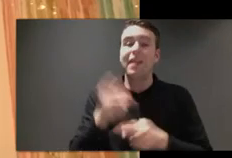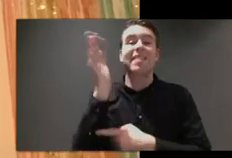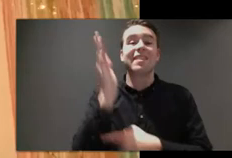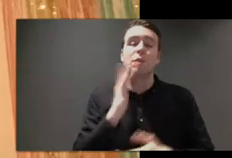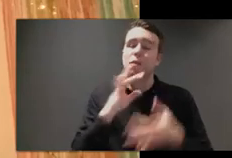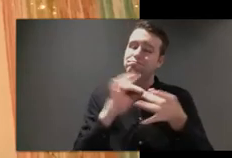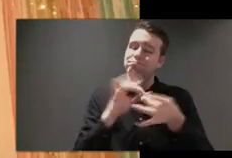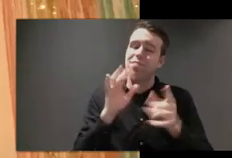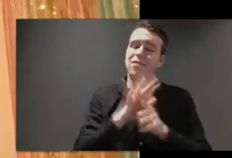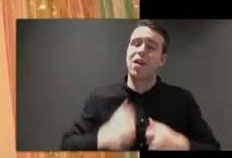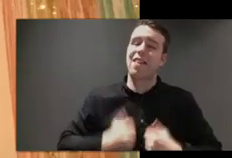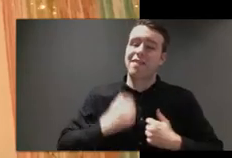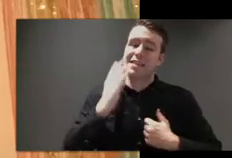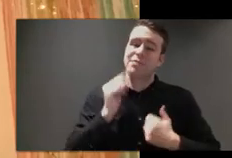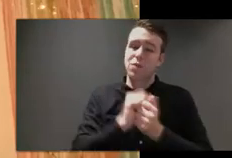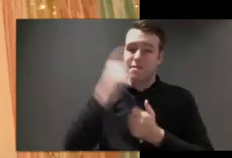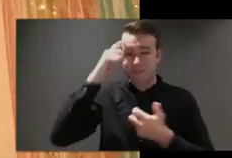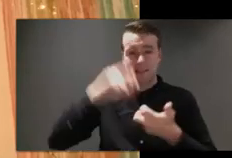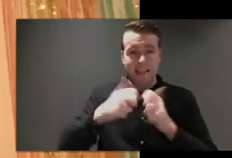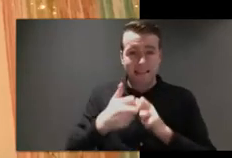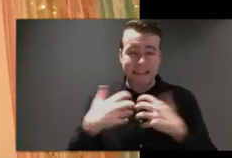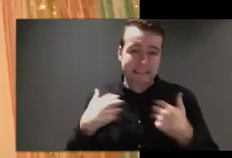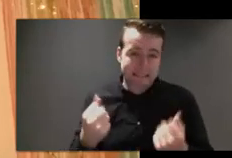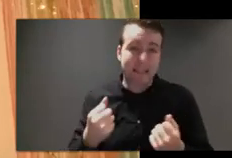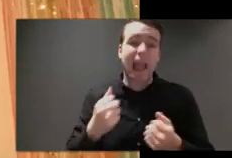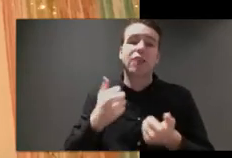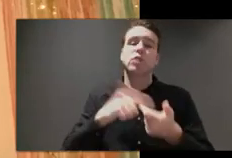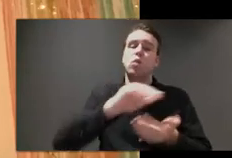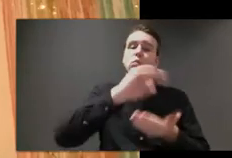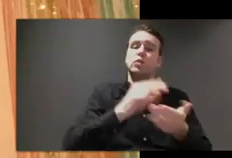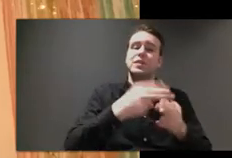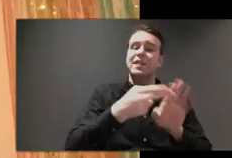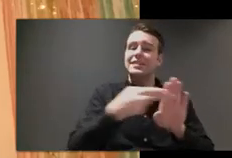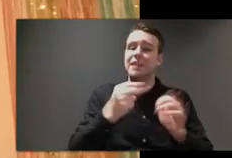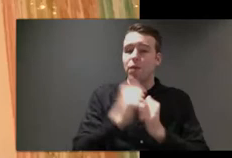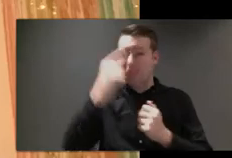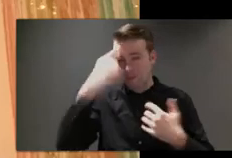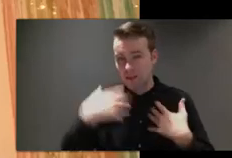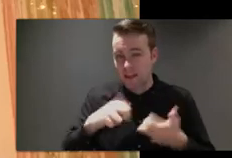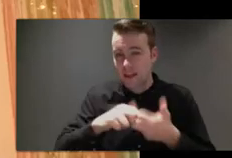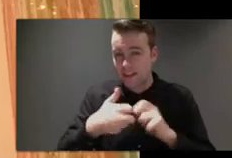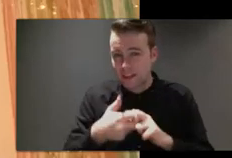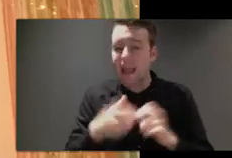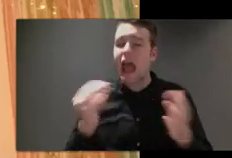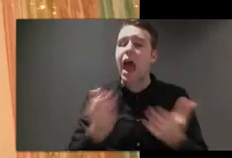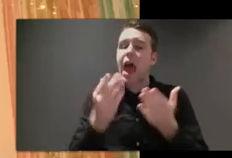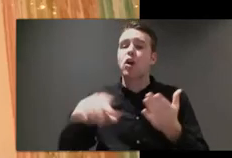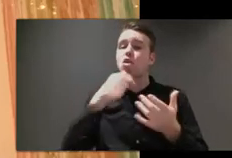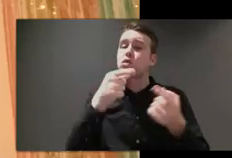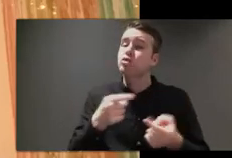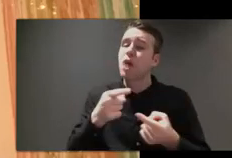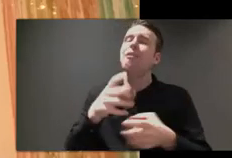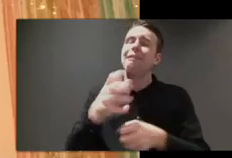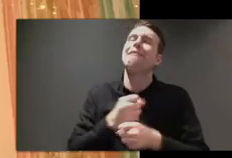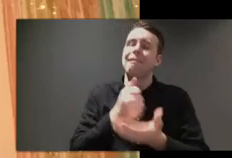lived experience with mental illness in efforts to reduce the stigma associated with mental illness and encourage those struggling to seek